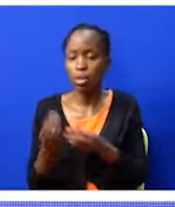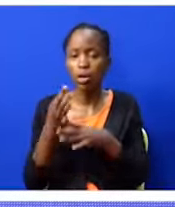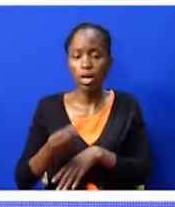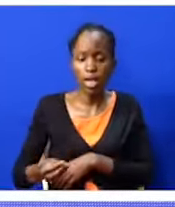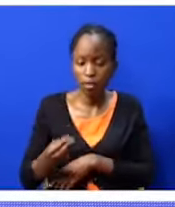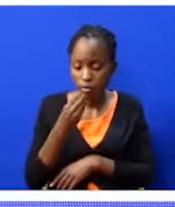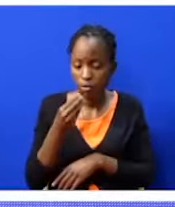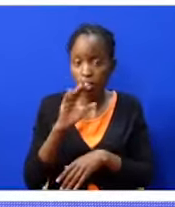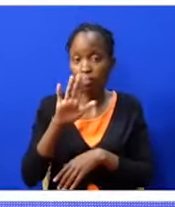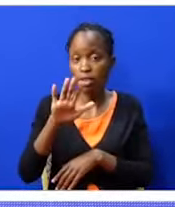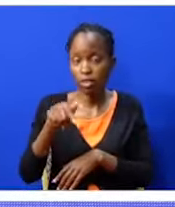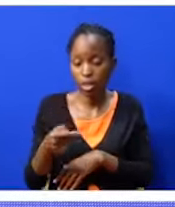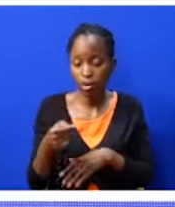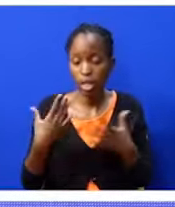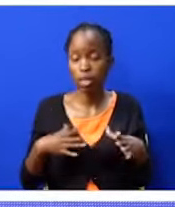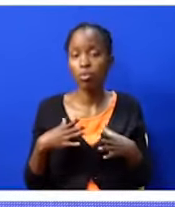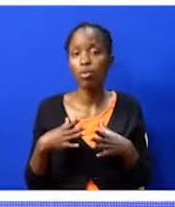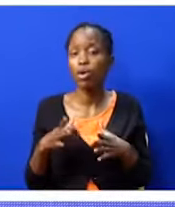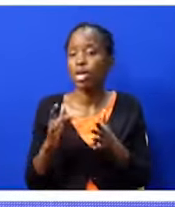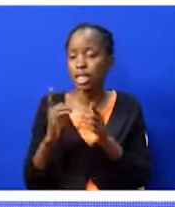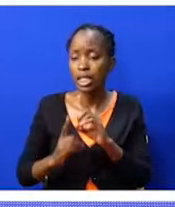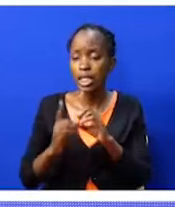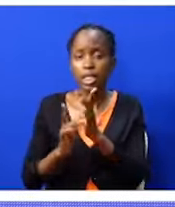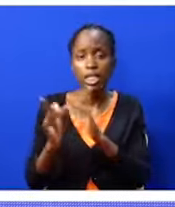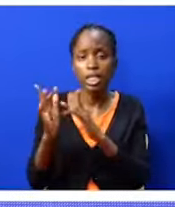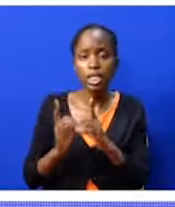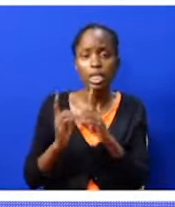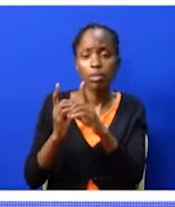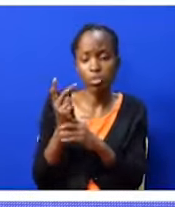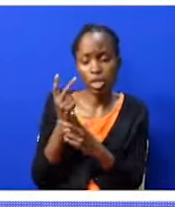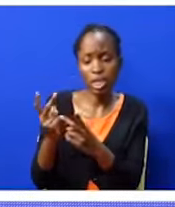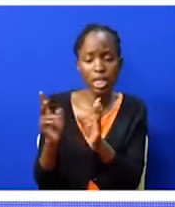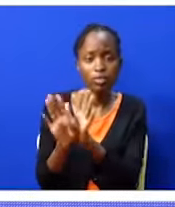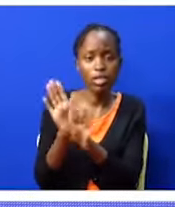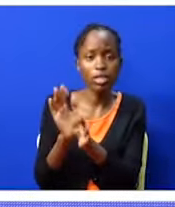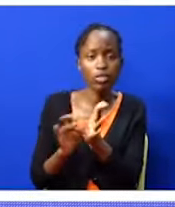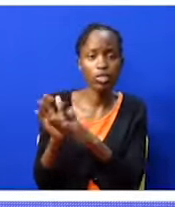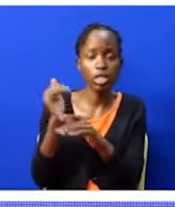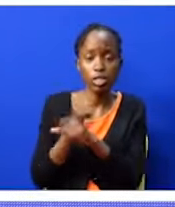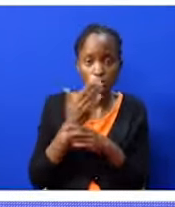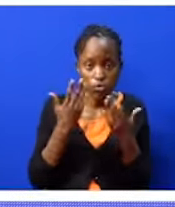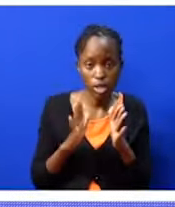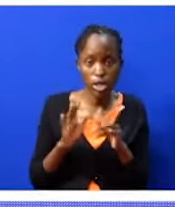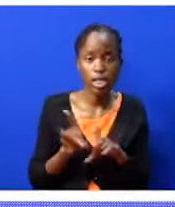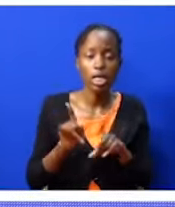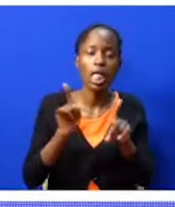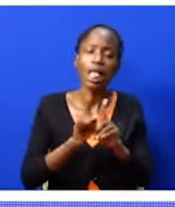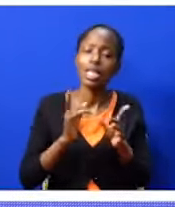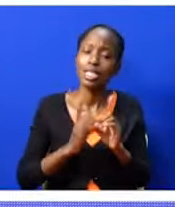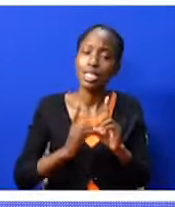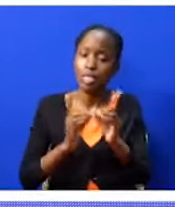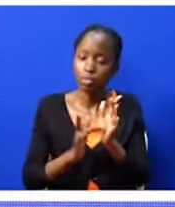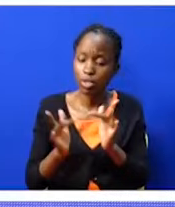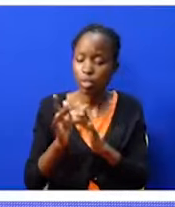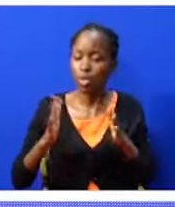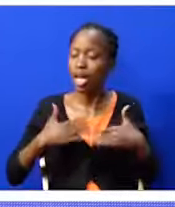the disciples of Jesus had witnessed all the miracles that Jesus had done. And they were very happy that they